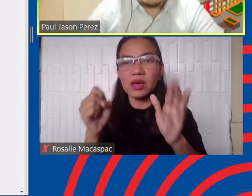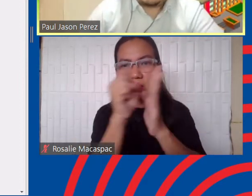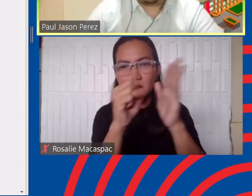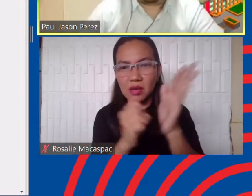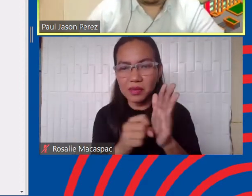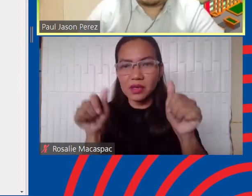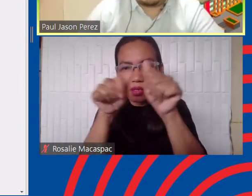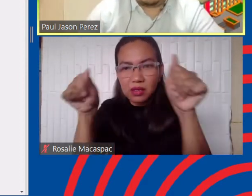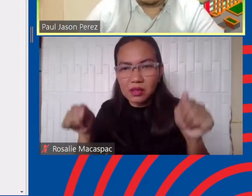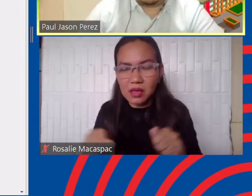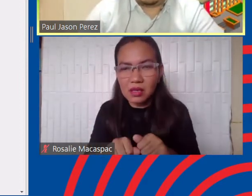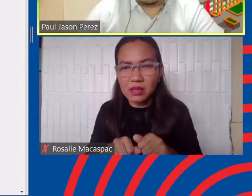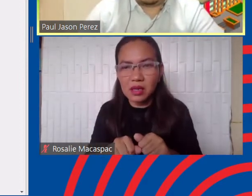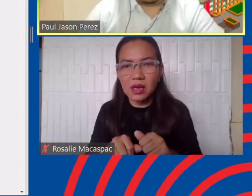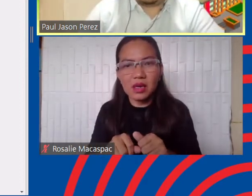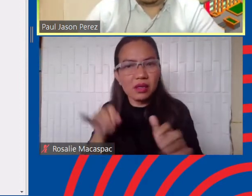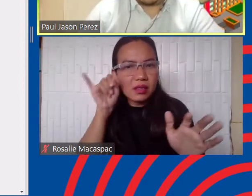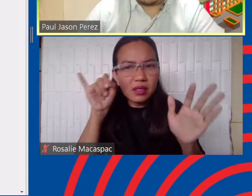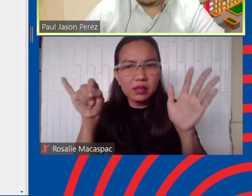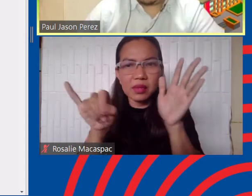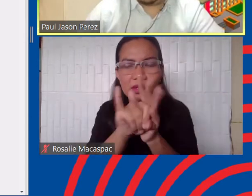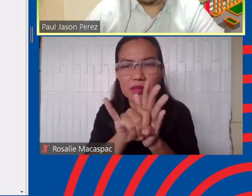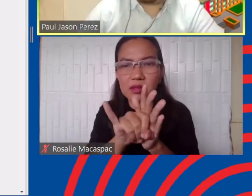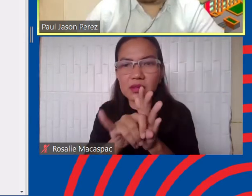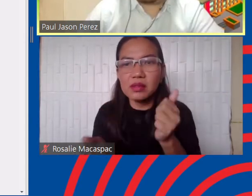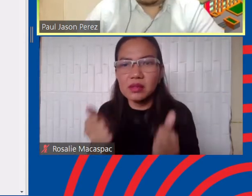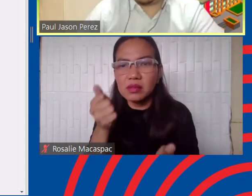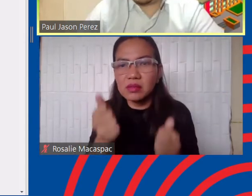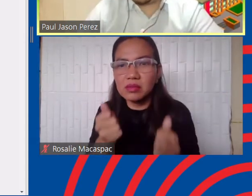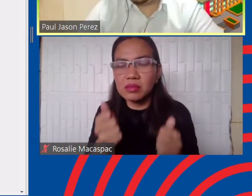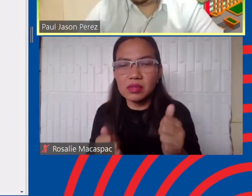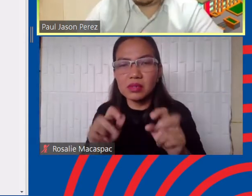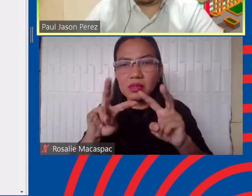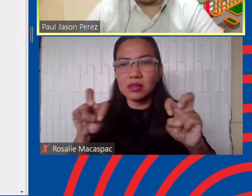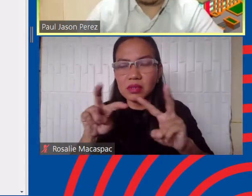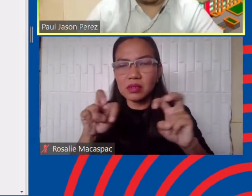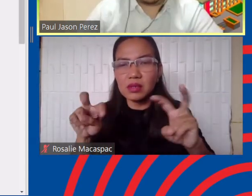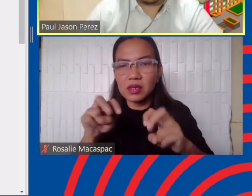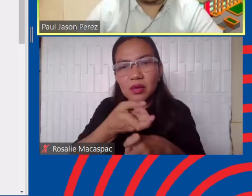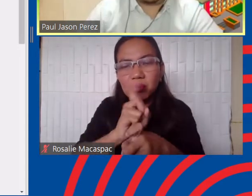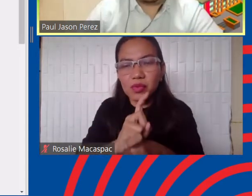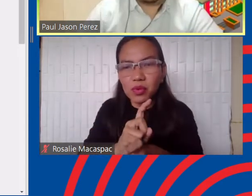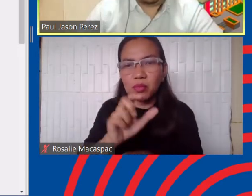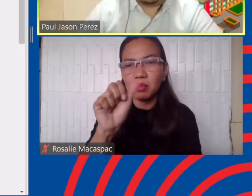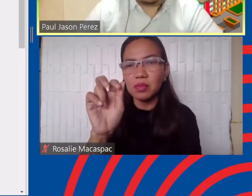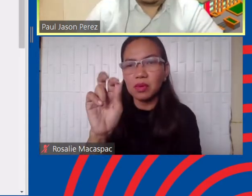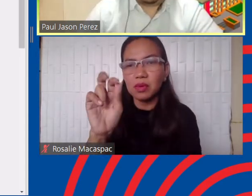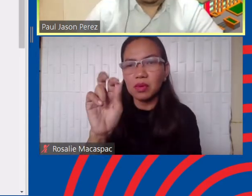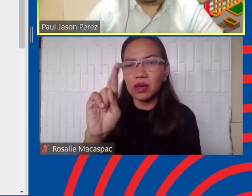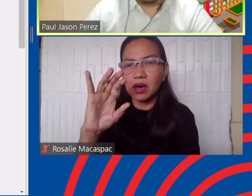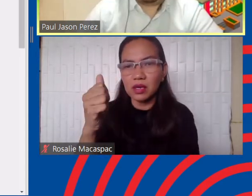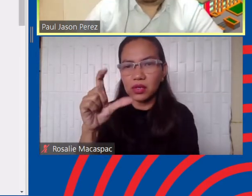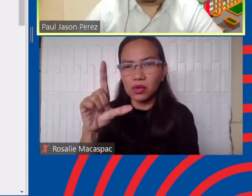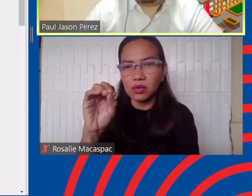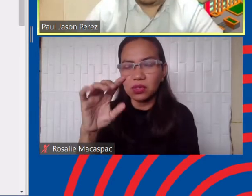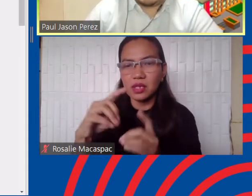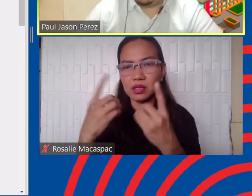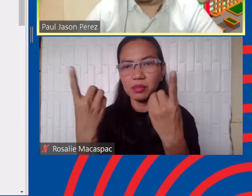then identify, is this researcher from the archaeology department or are they